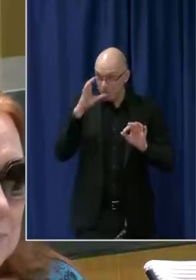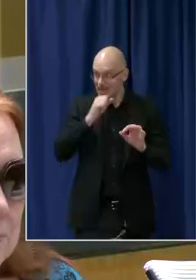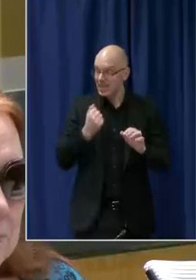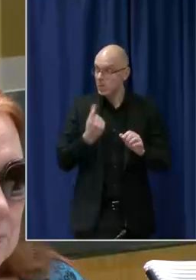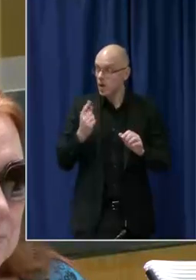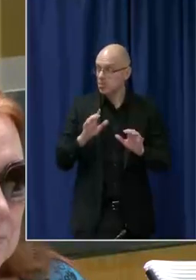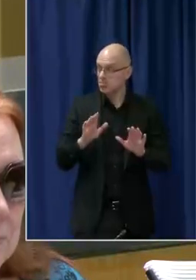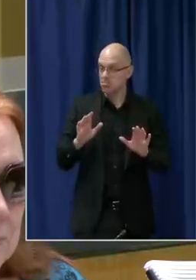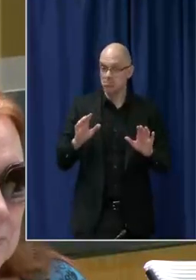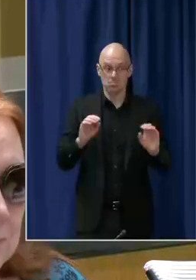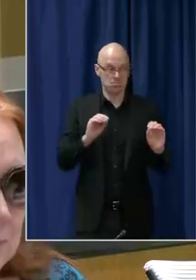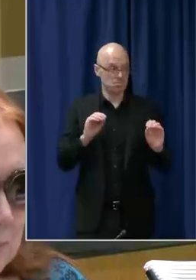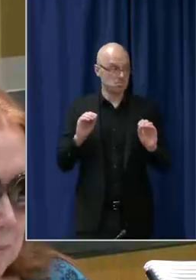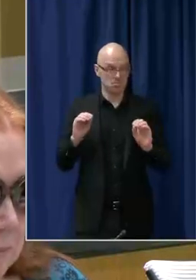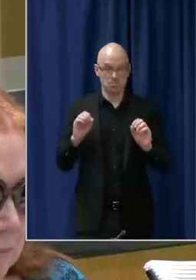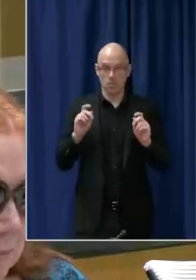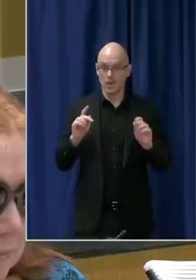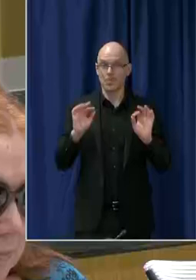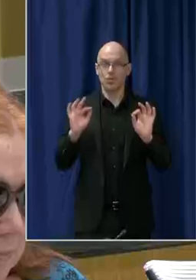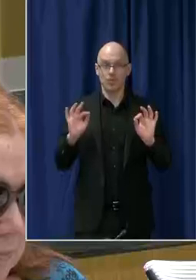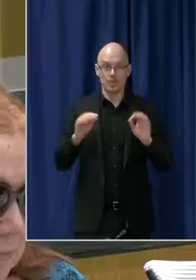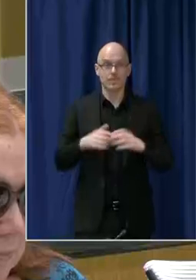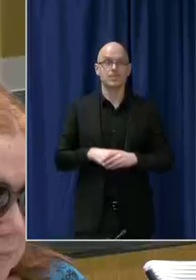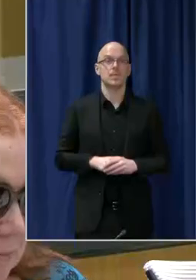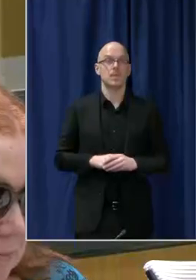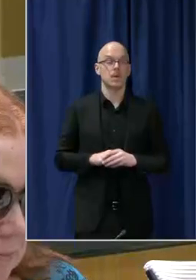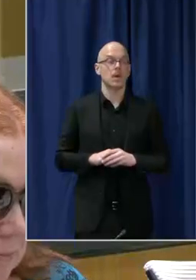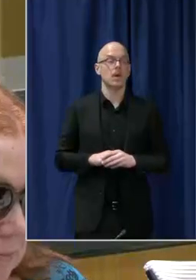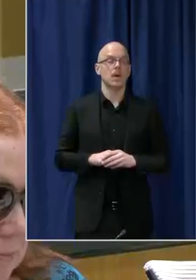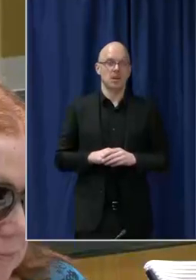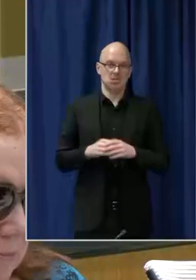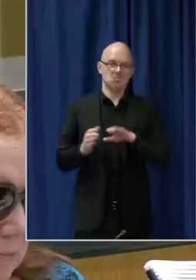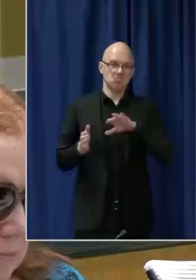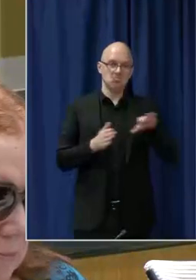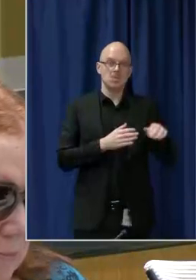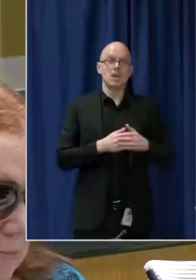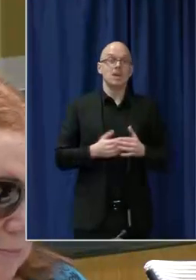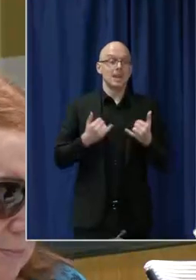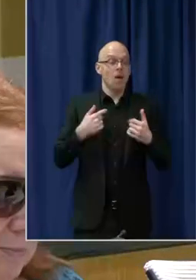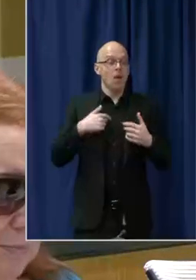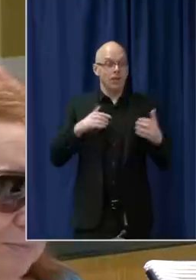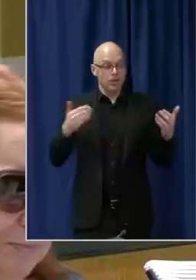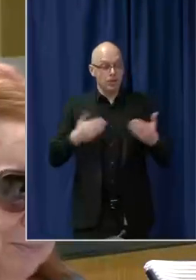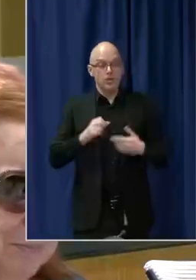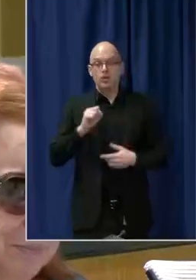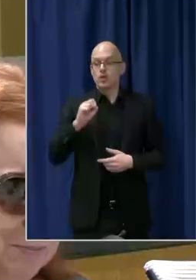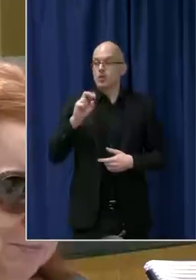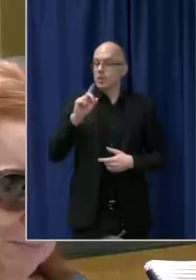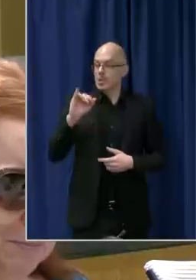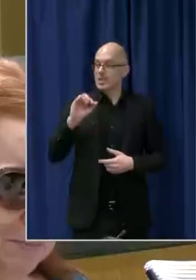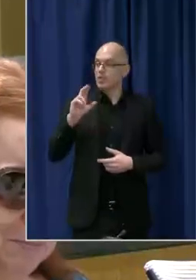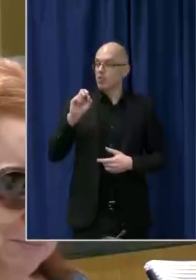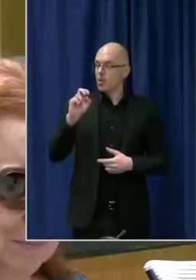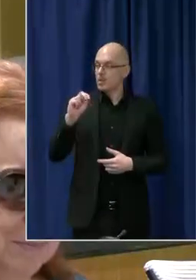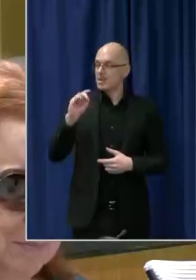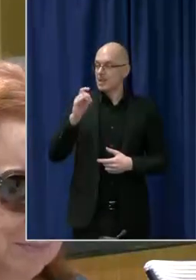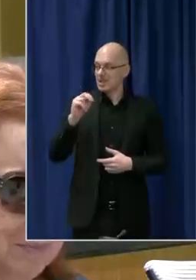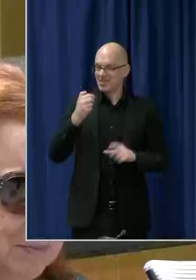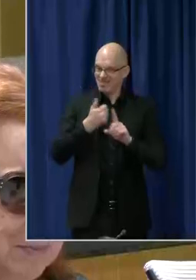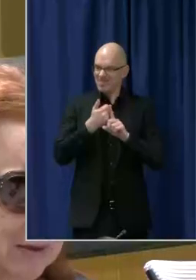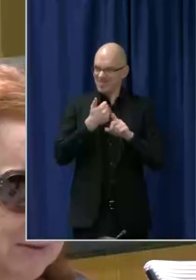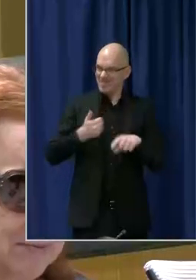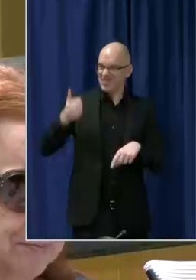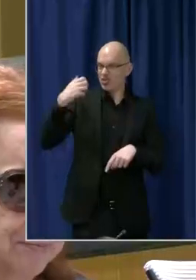Great, perfect. Next, I'd like to introduce Susie Rosen-Singleton, Chief of the Disability Rights